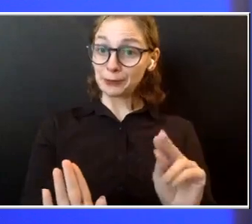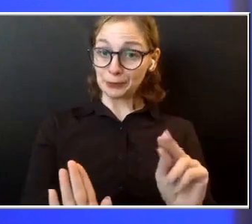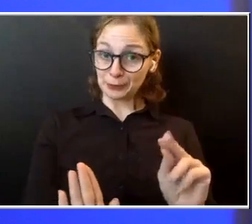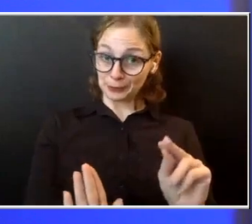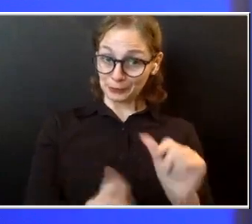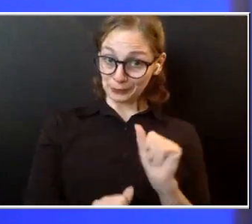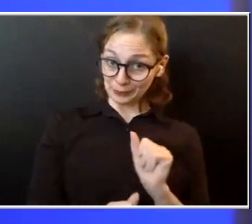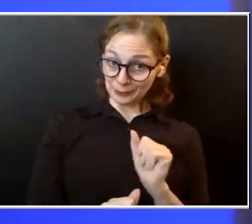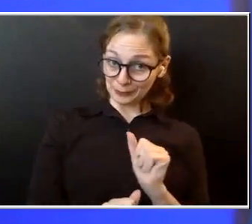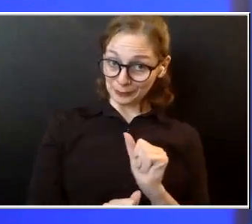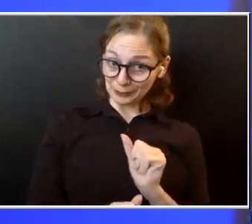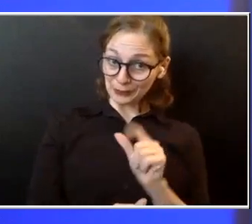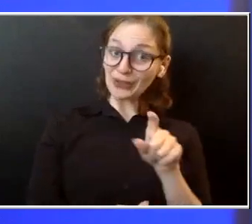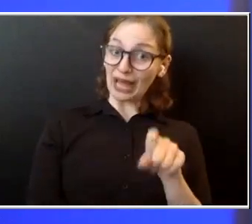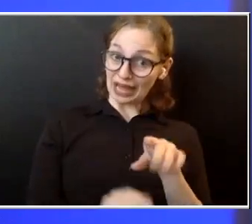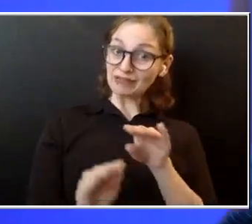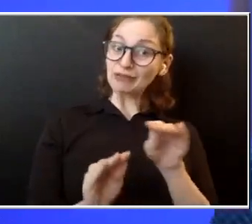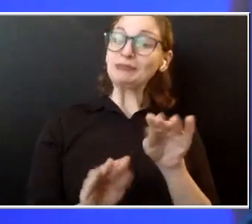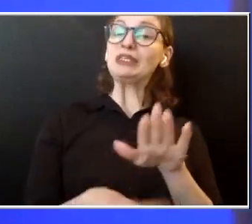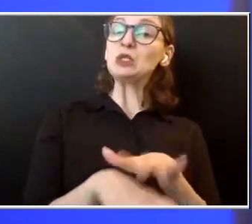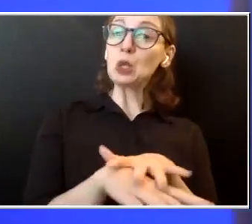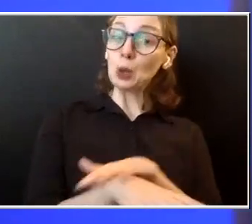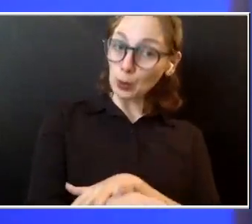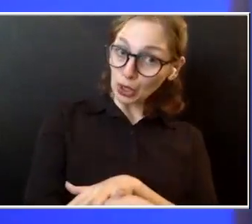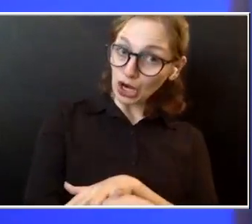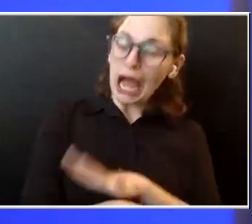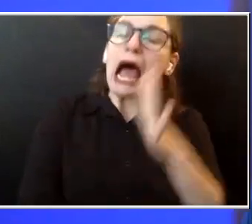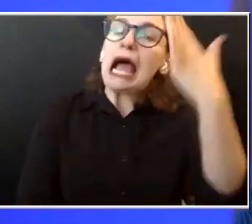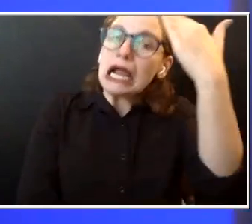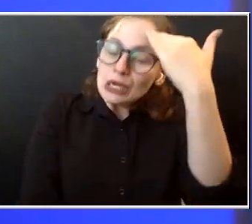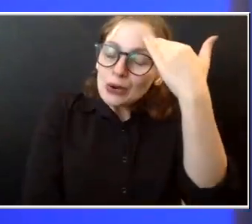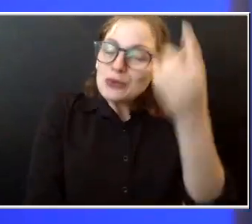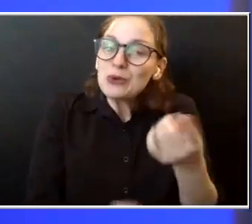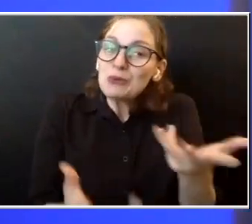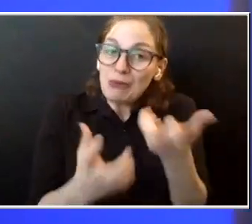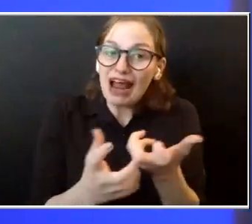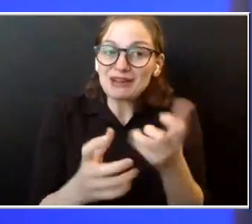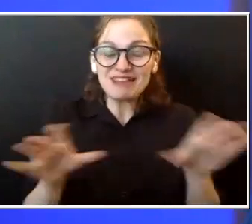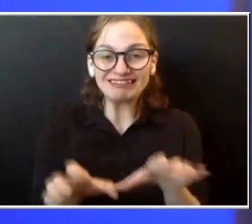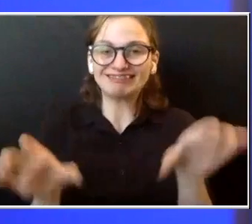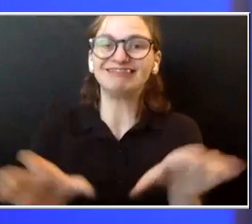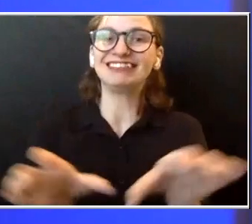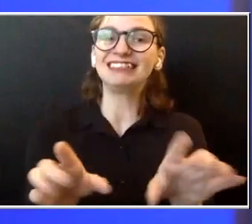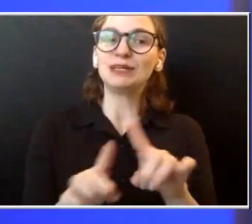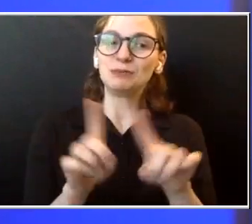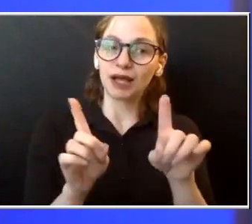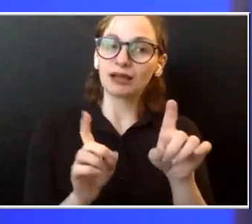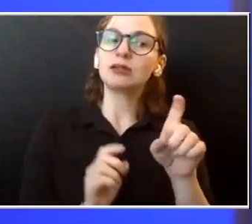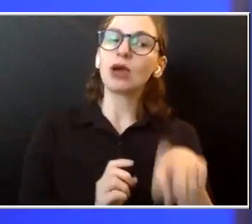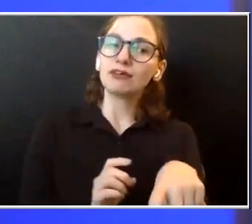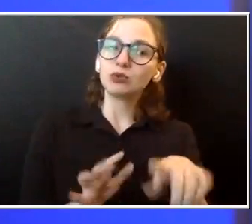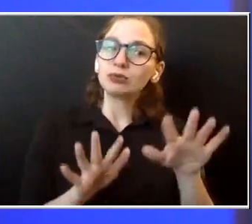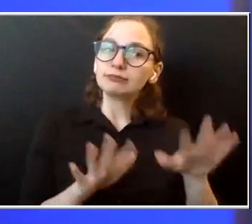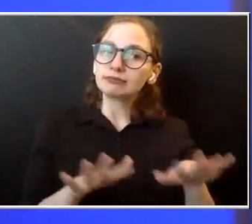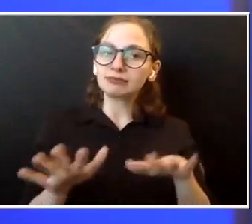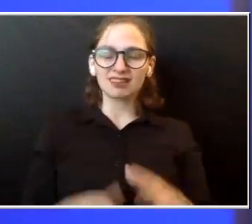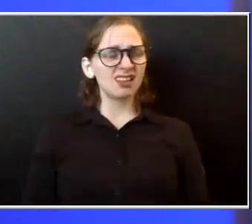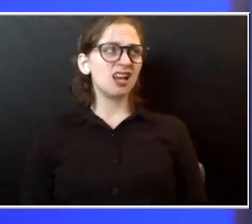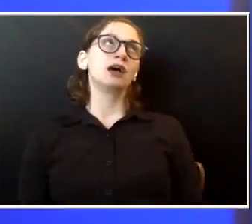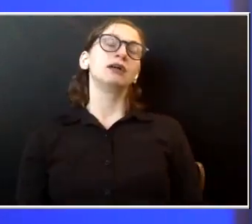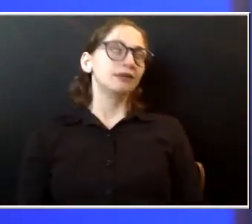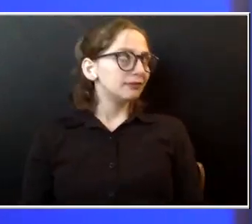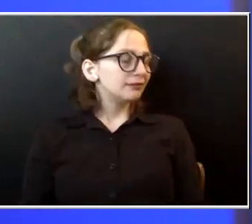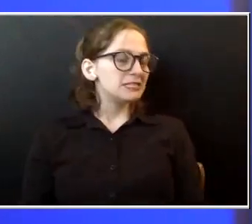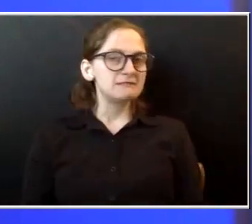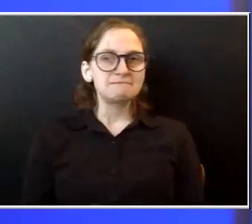slower right now. Yeah, A little slower. I know you're wanting to be active, but you got to play it cool. And I'm going, really? Like how long?